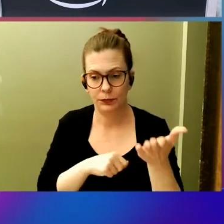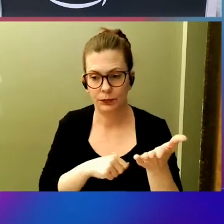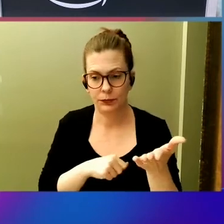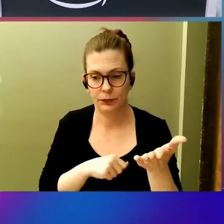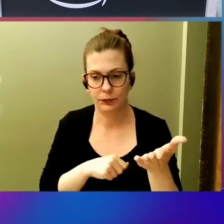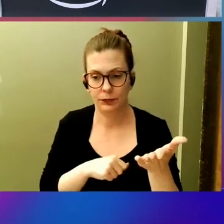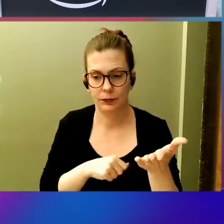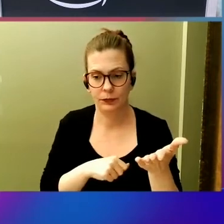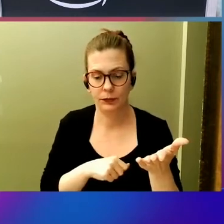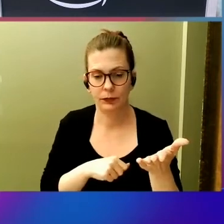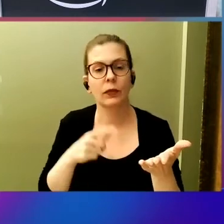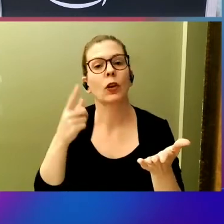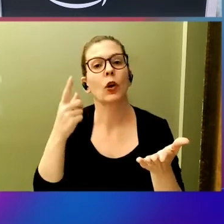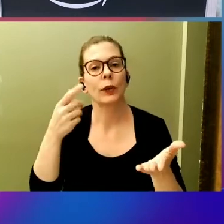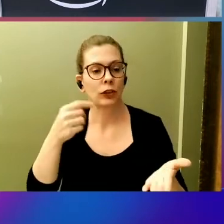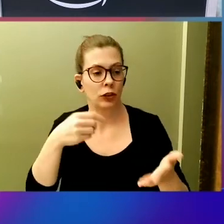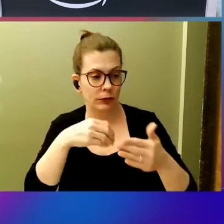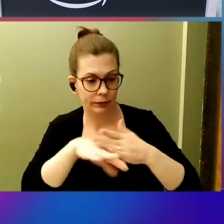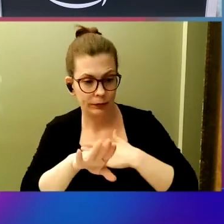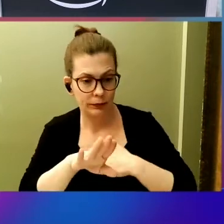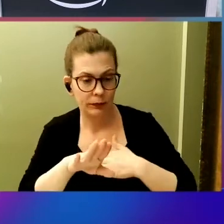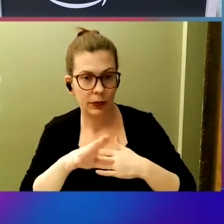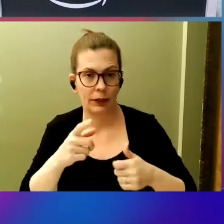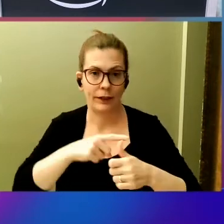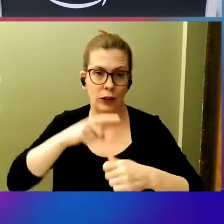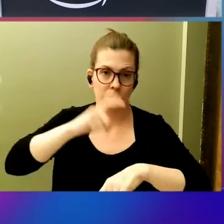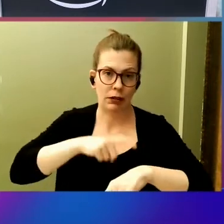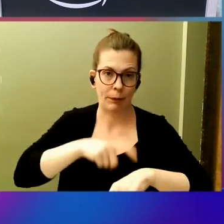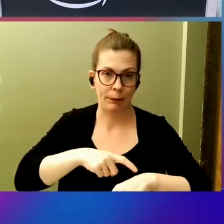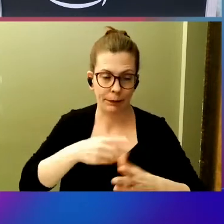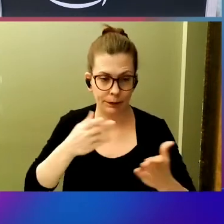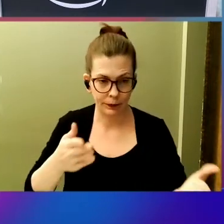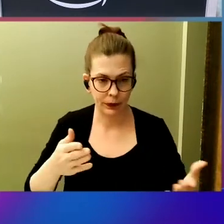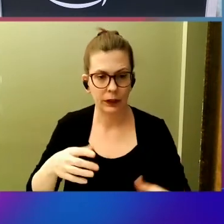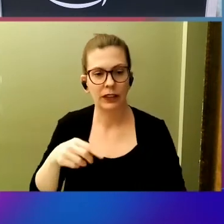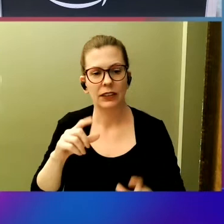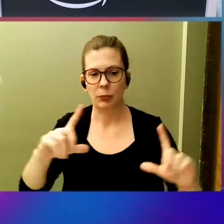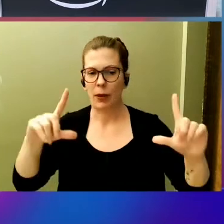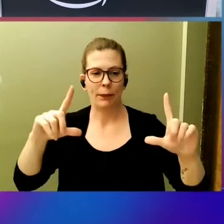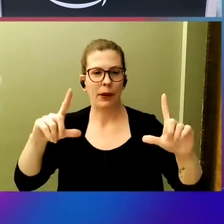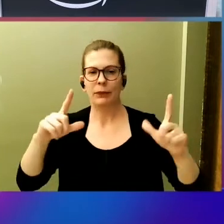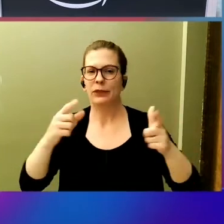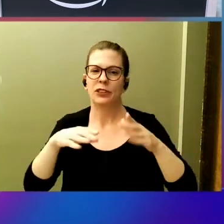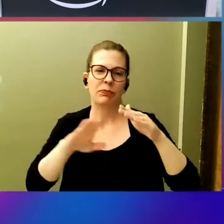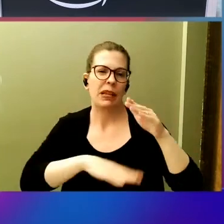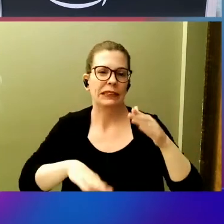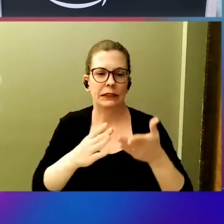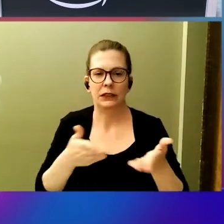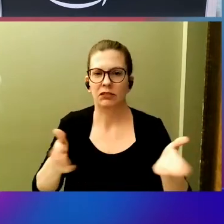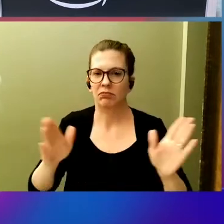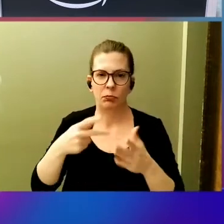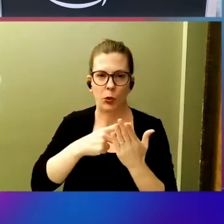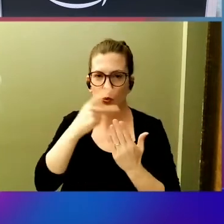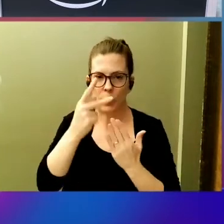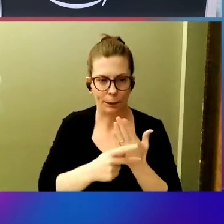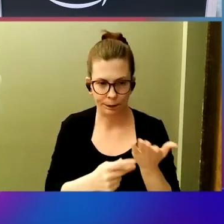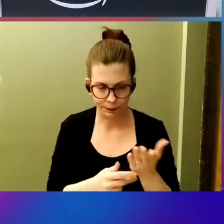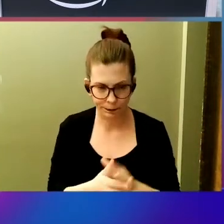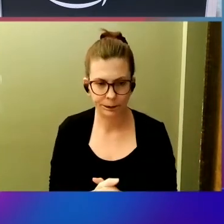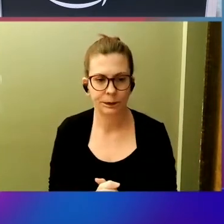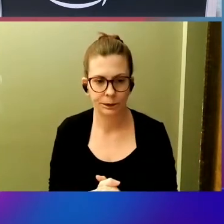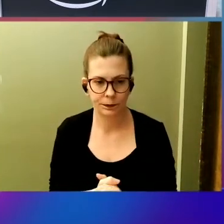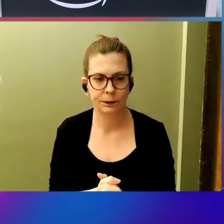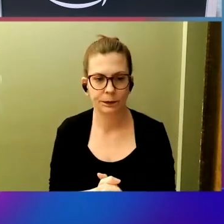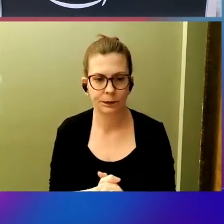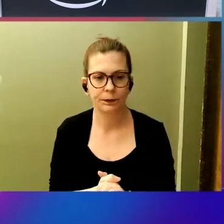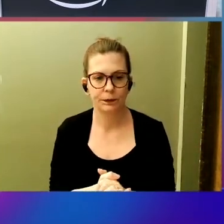the experience for the first time. This quick pop-up, just an overview of what the program is. So from here, we can